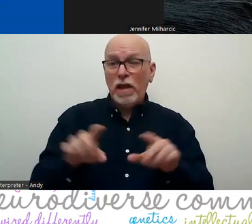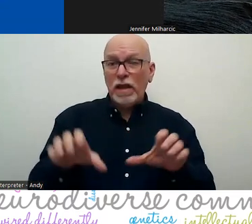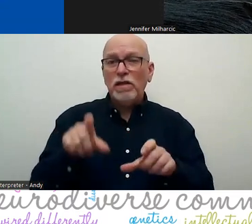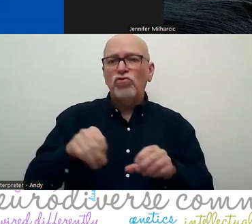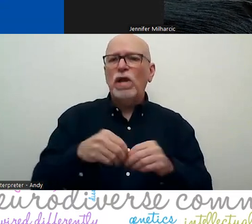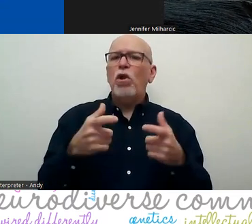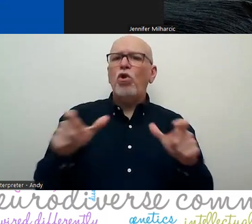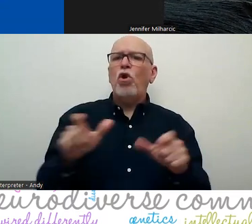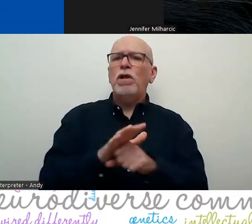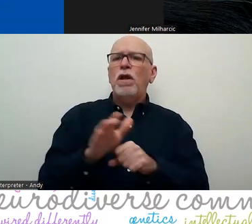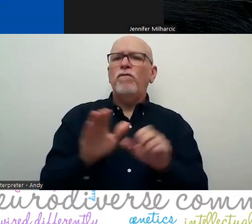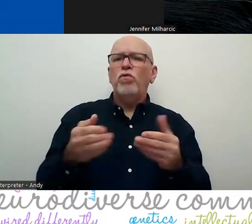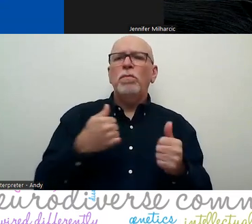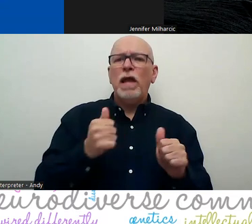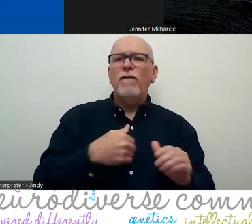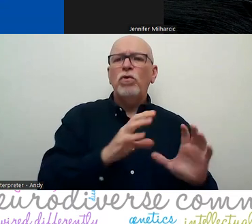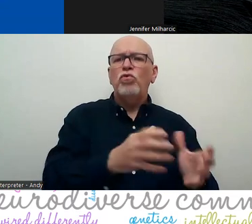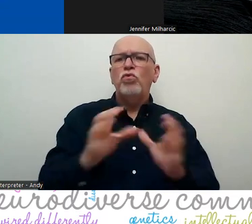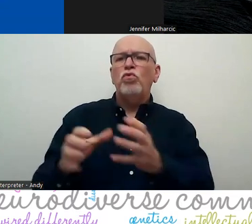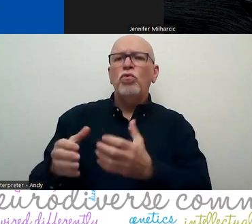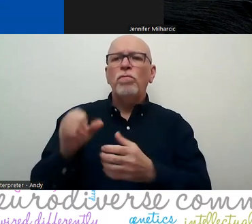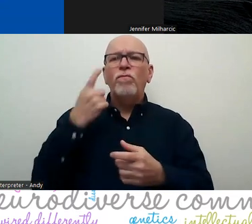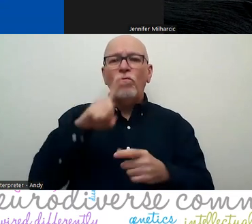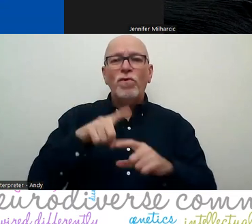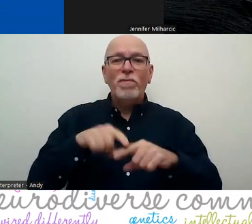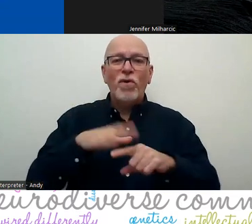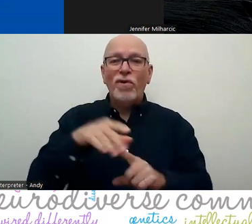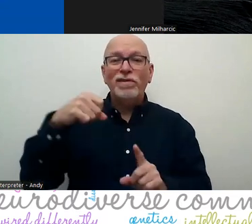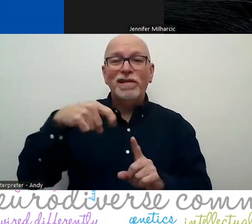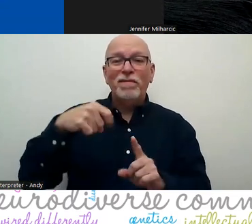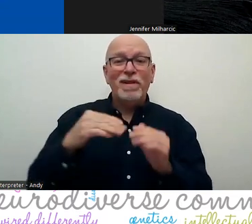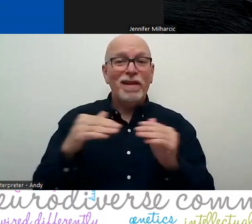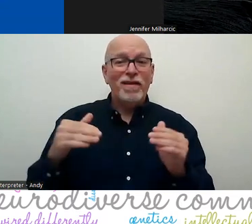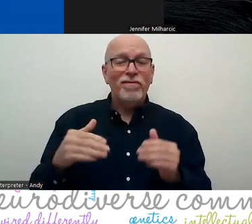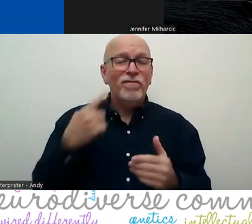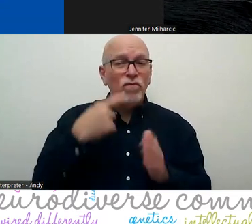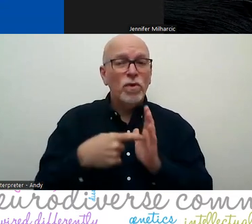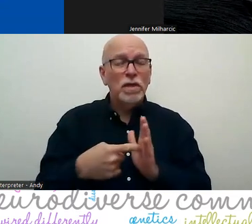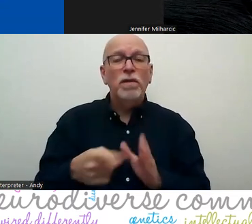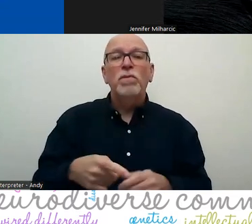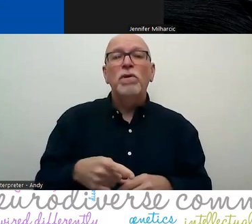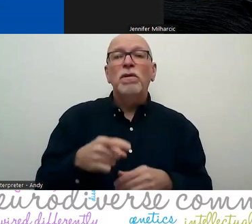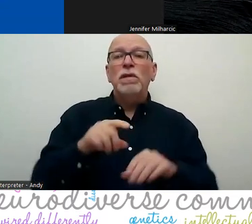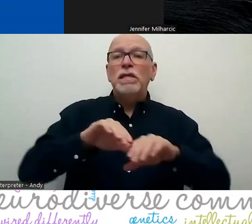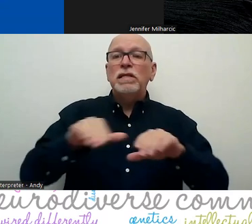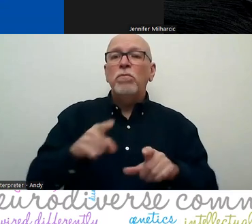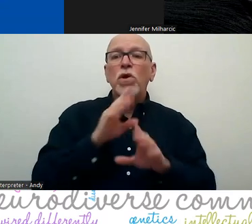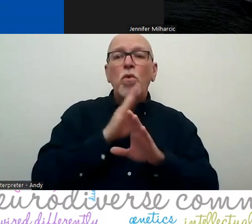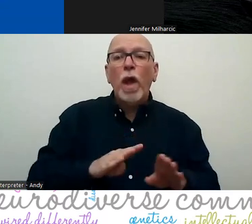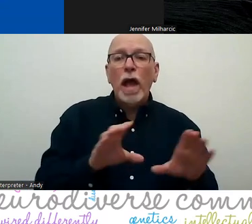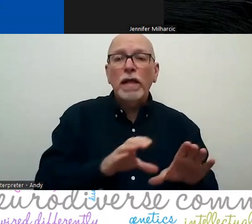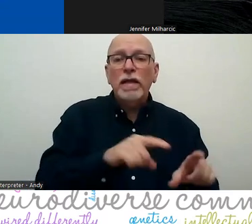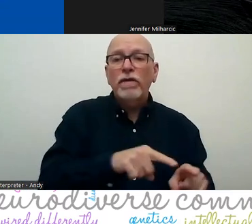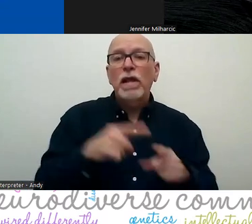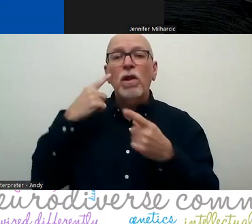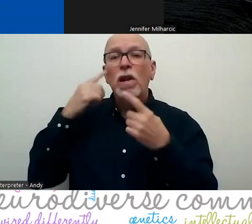a large enough room to group activities by stimulus level for example separating quiet activities from